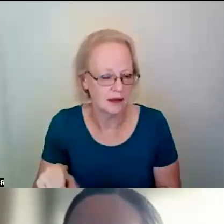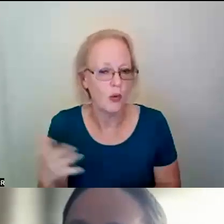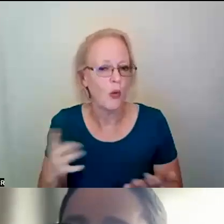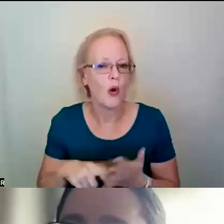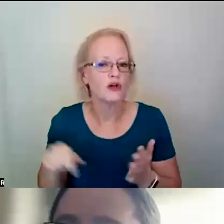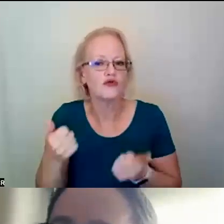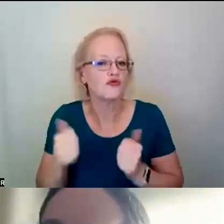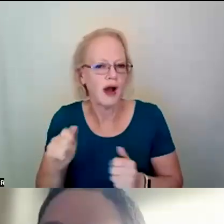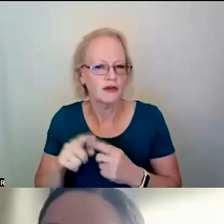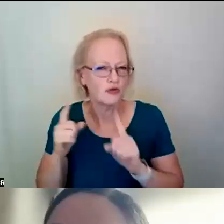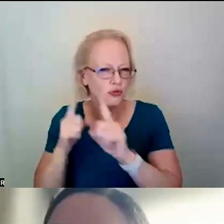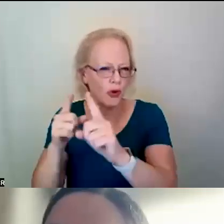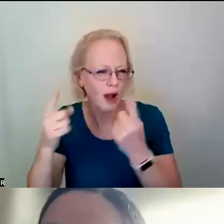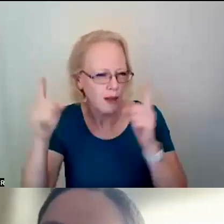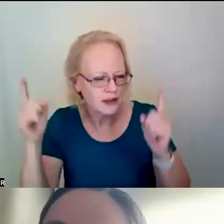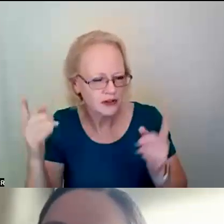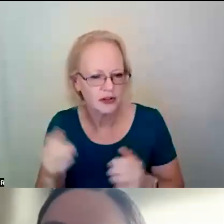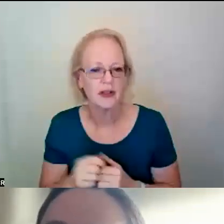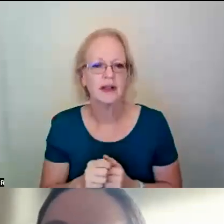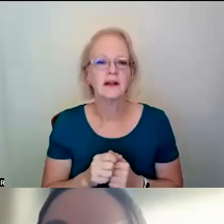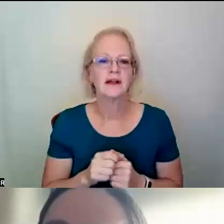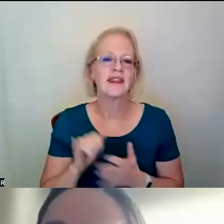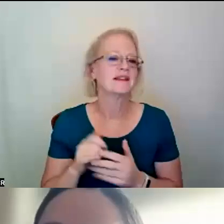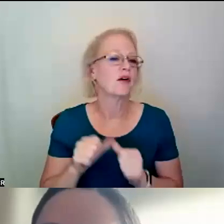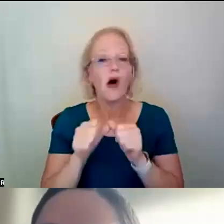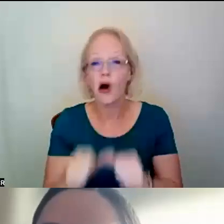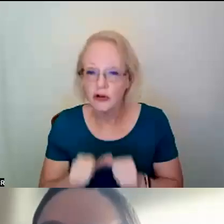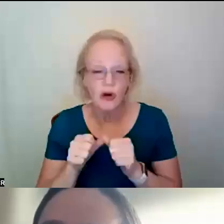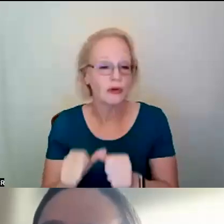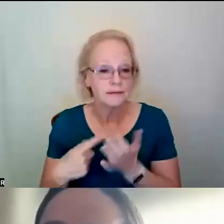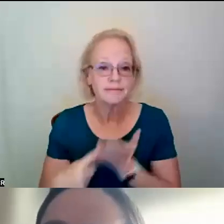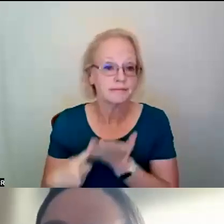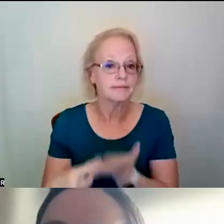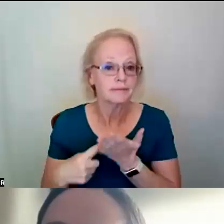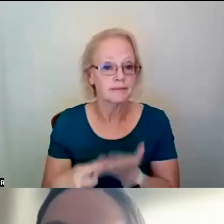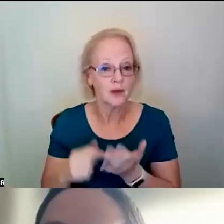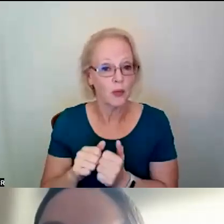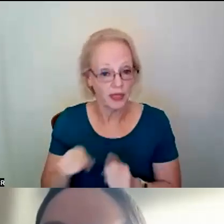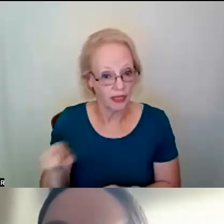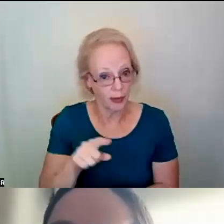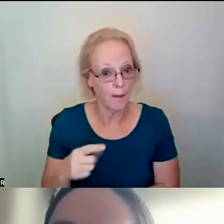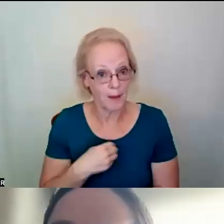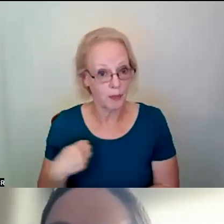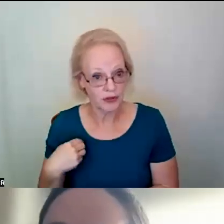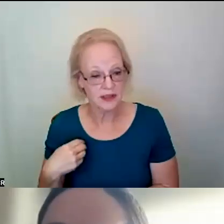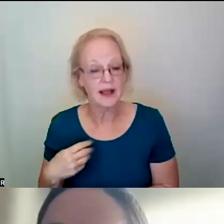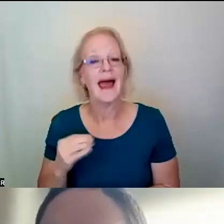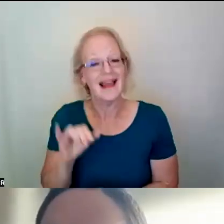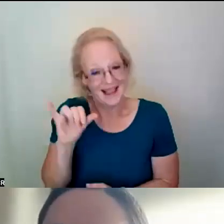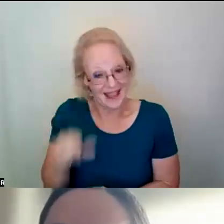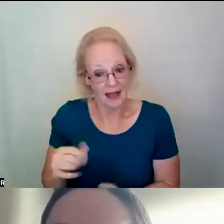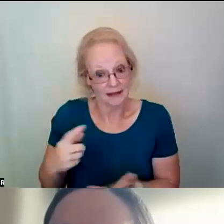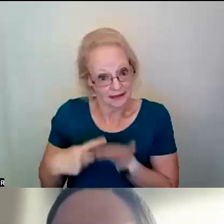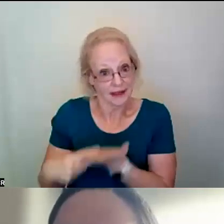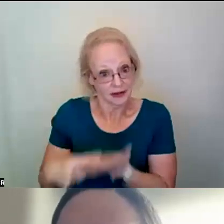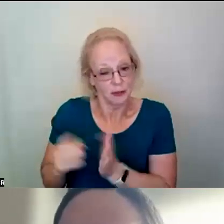It becomes the ongoing conversation with the members, and that prepares them for the transition into